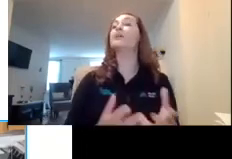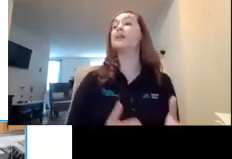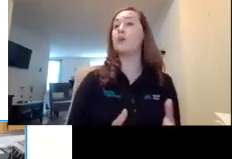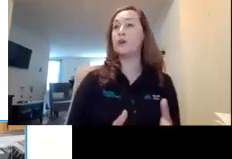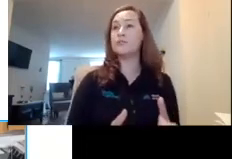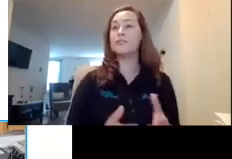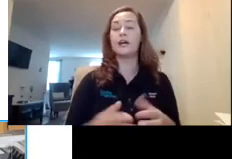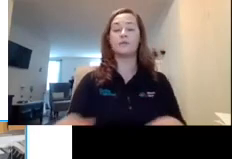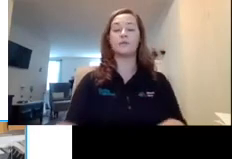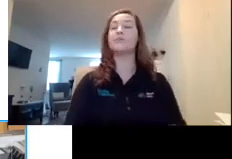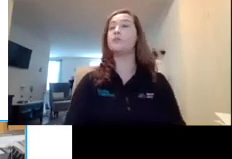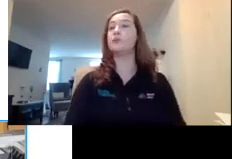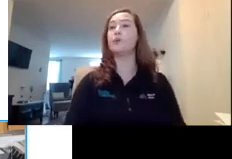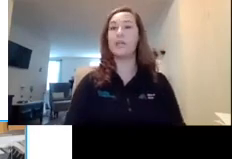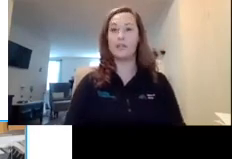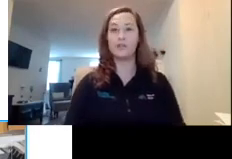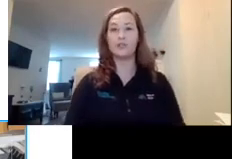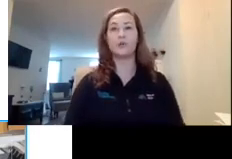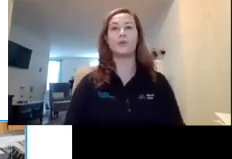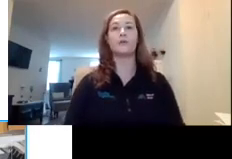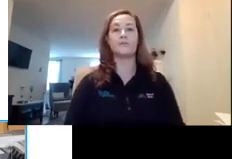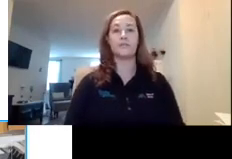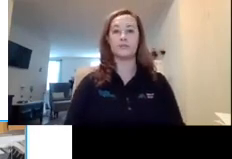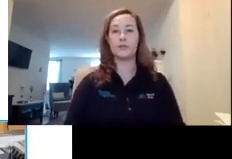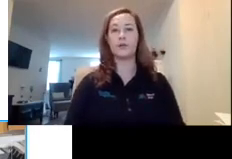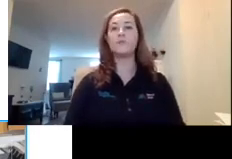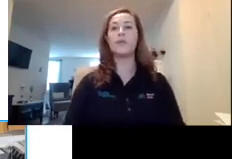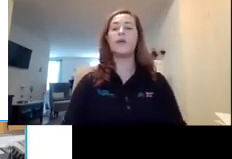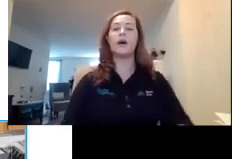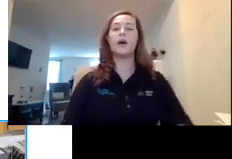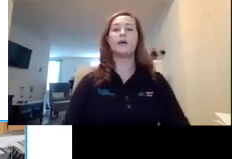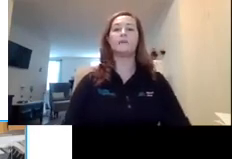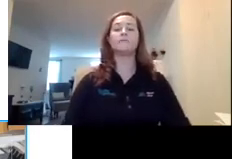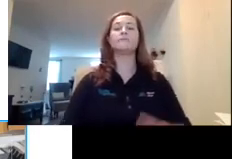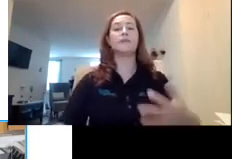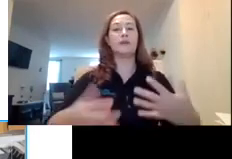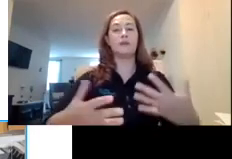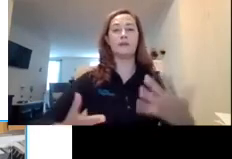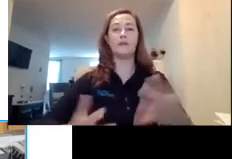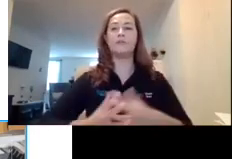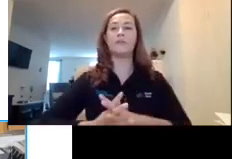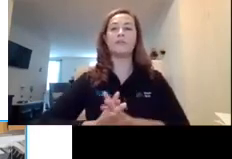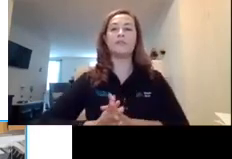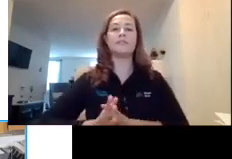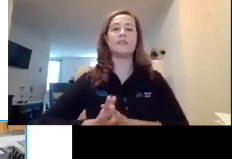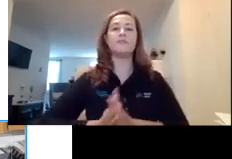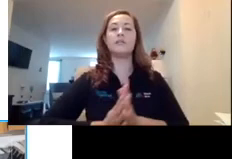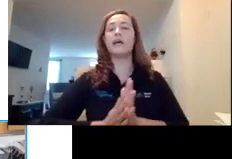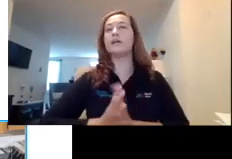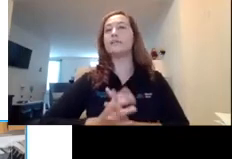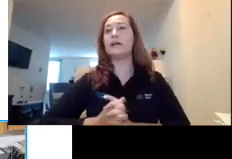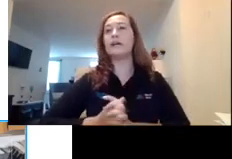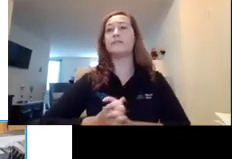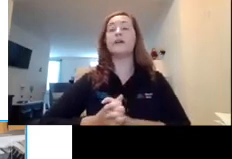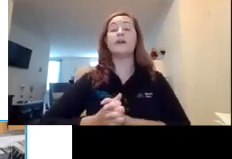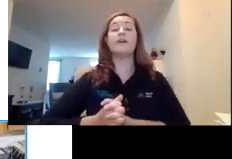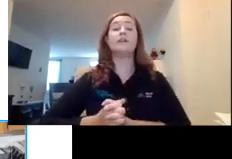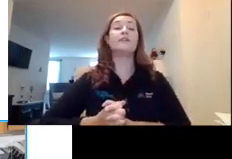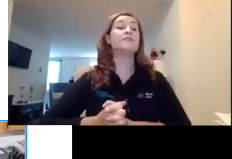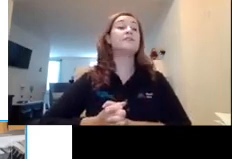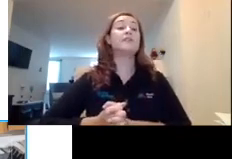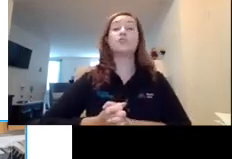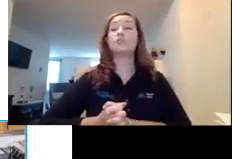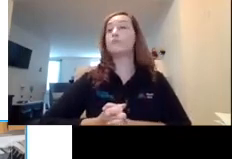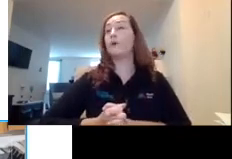to get in contact with the new location, etc. The COVID-19 safety guidelines,